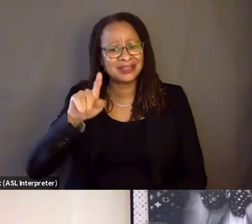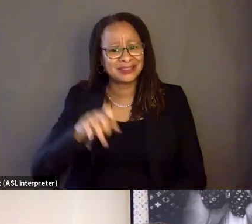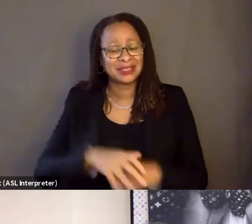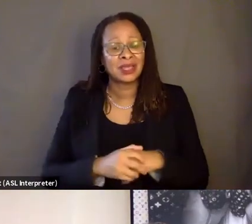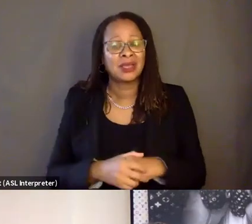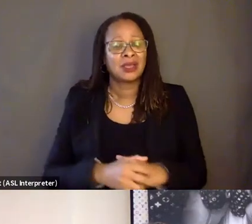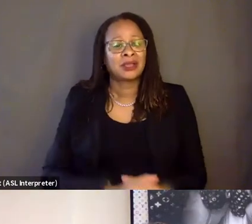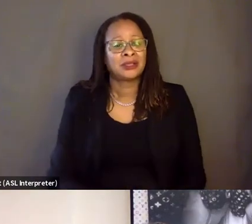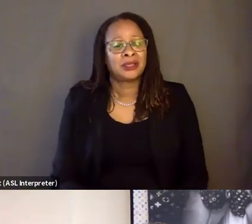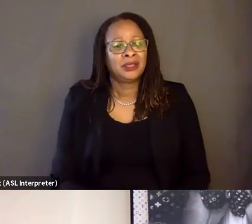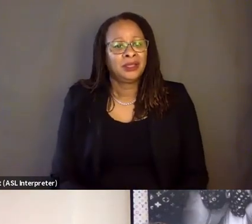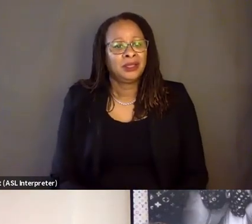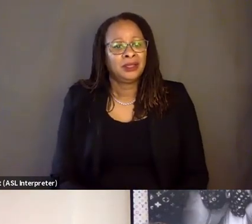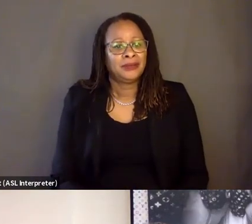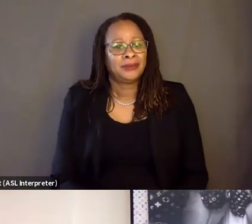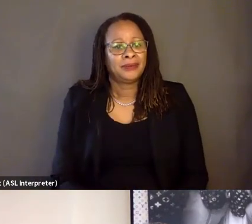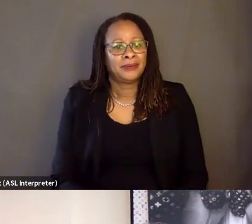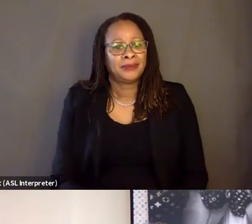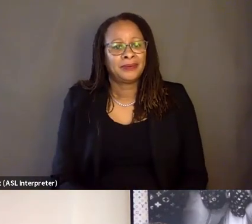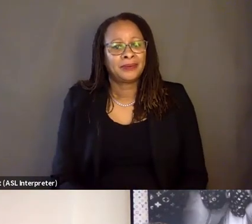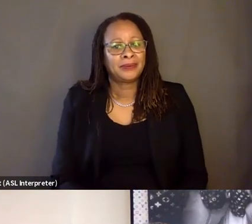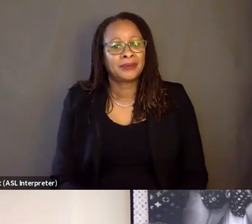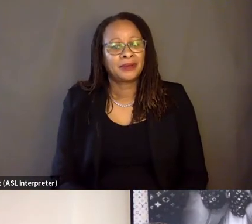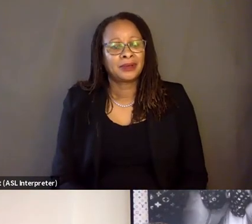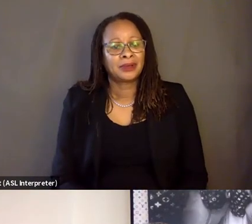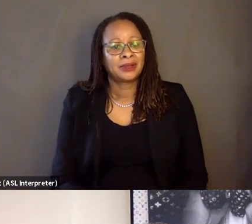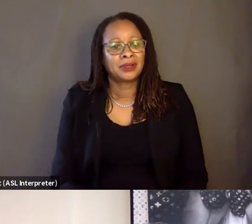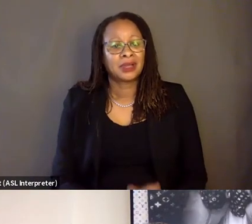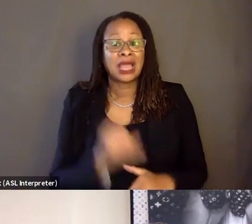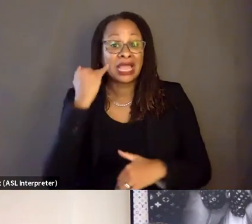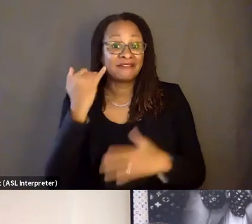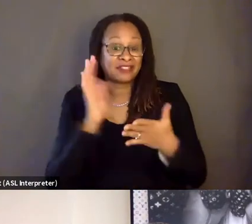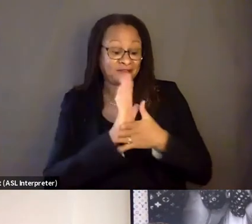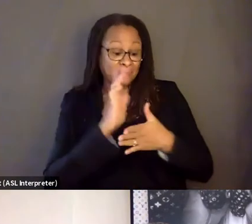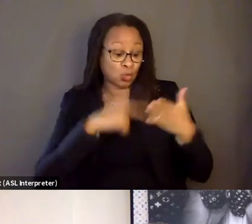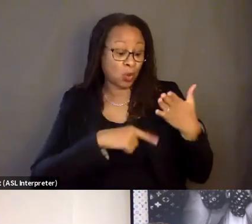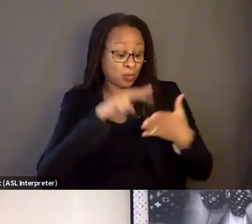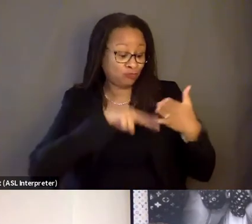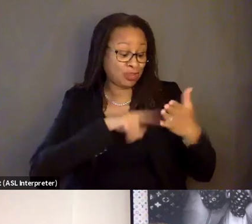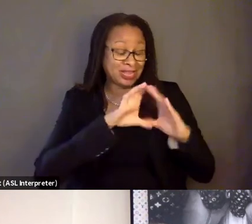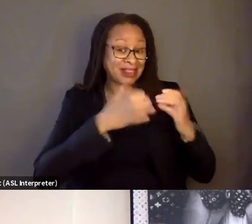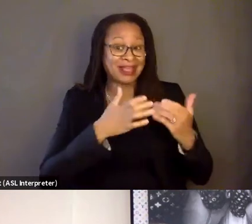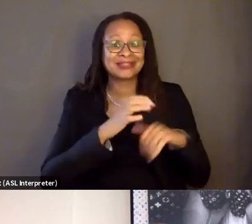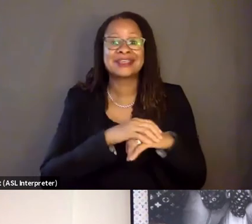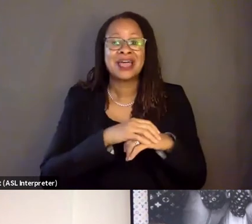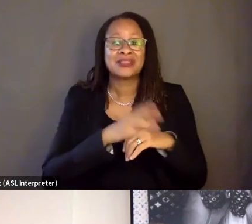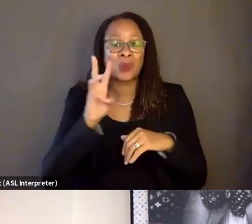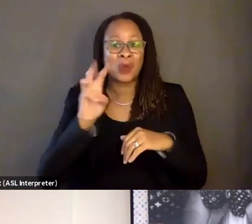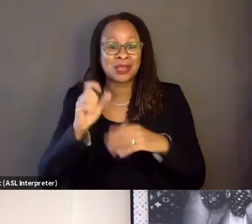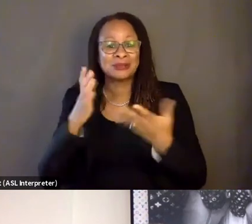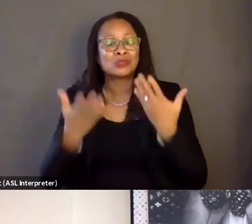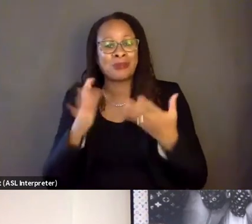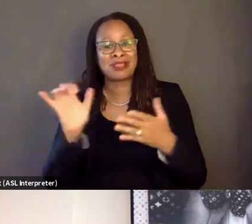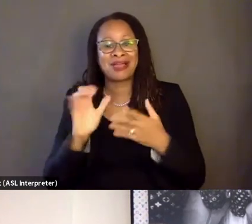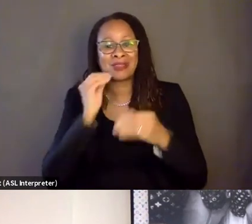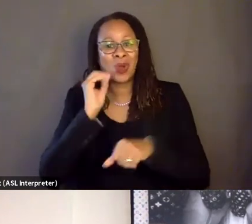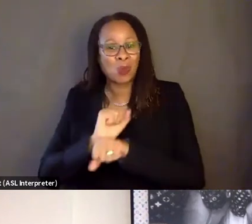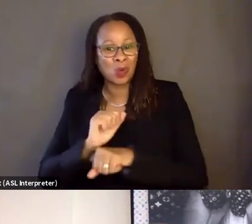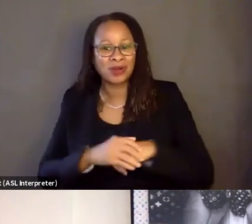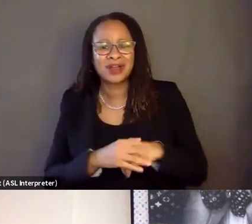film is, you know, what we read in class, the website is probably the homework, right? So talk to me about the